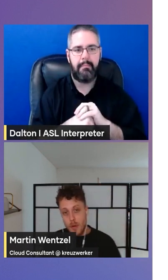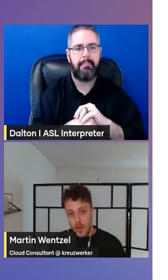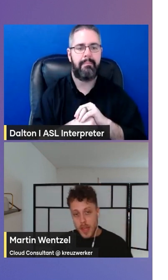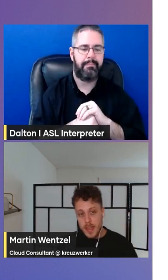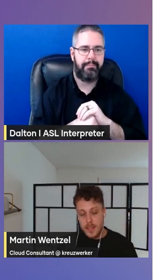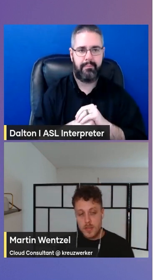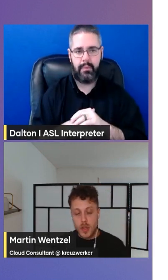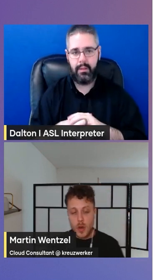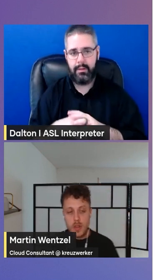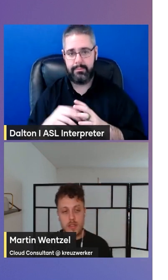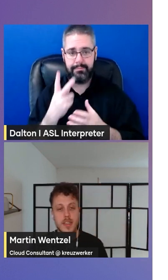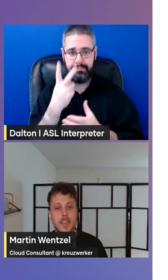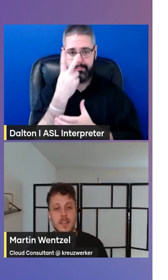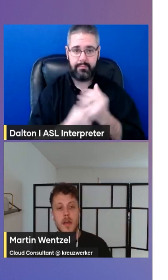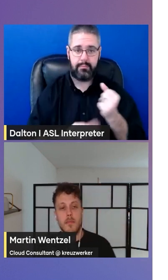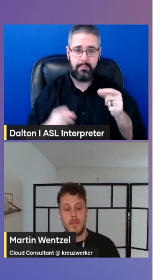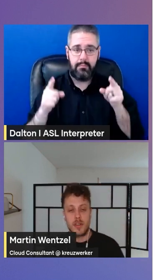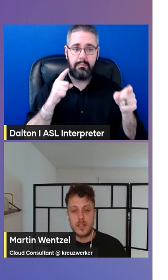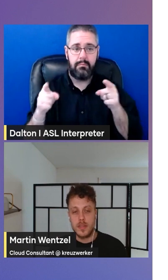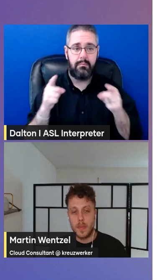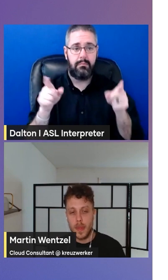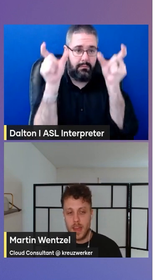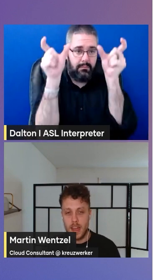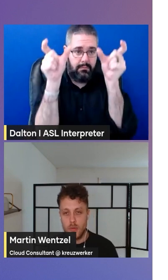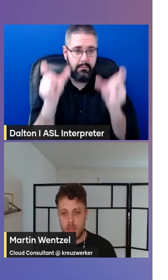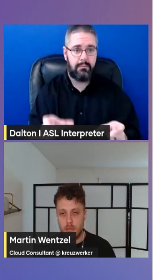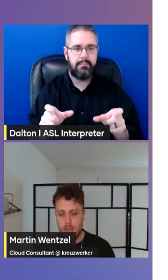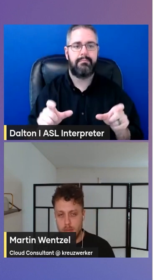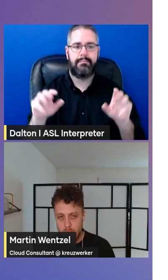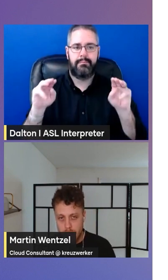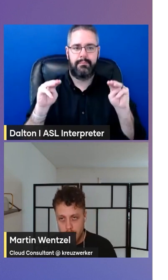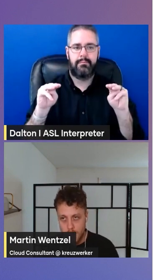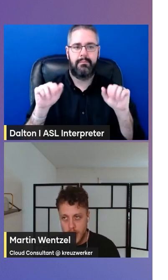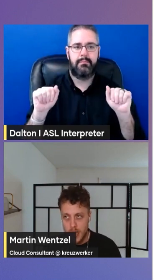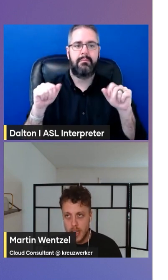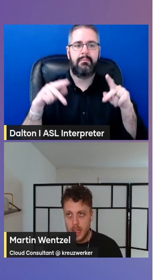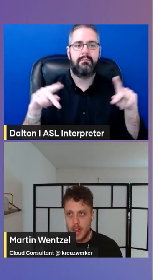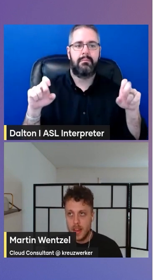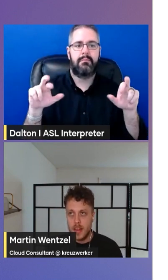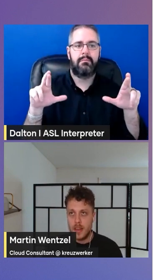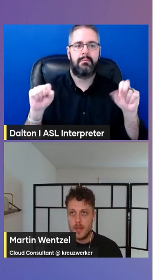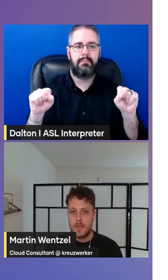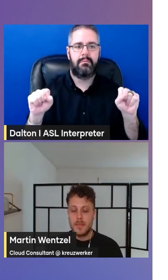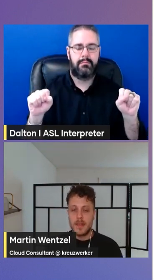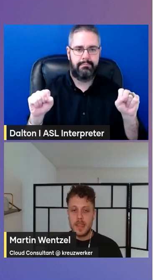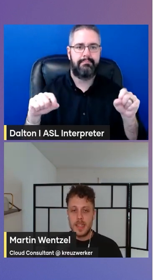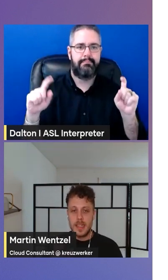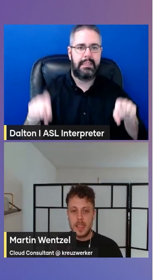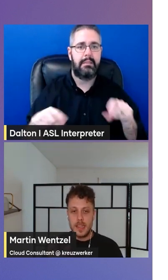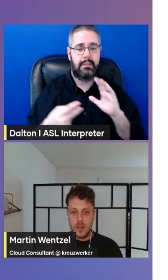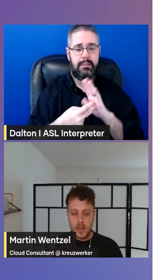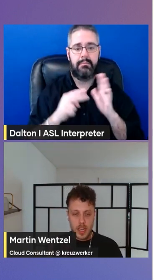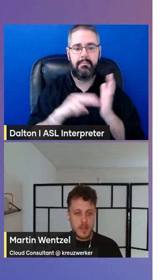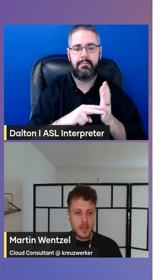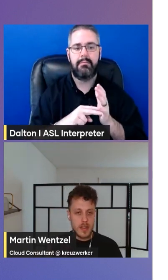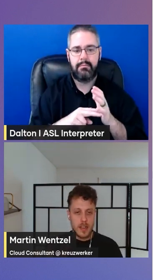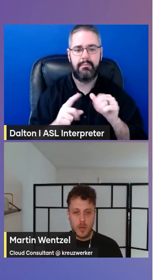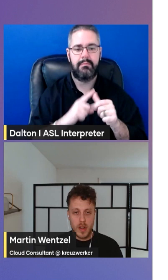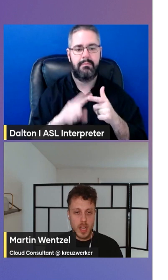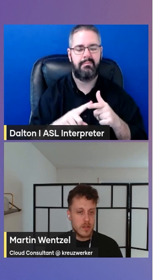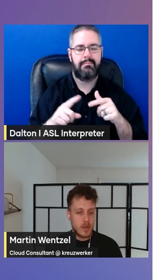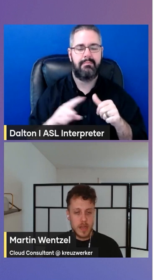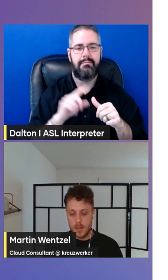And in both cases, we also need mappers. And what do I mean by that? The Docker